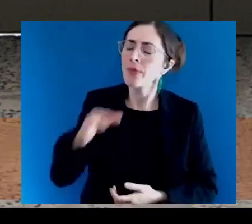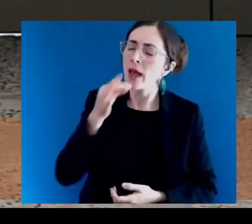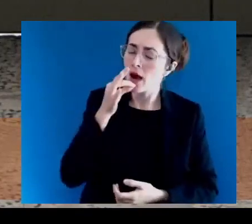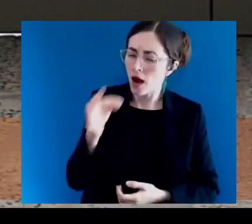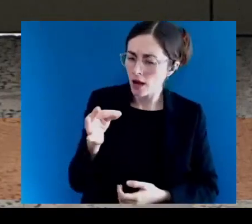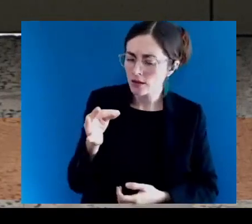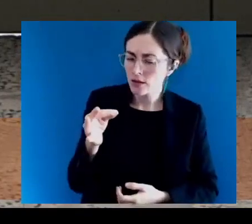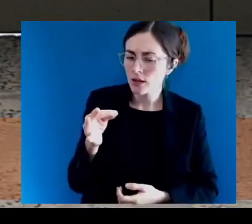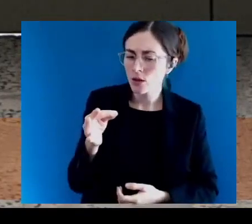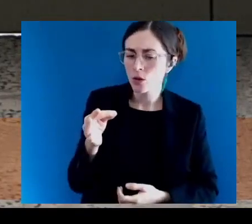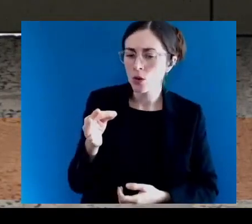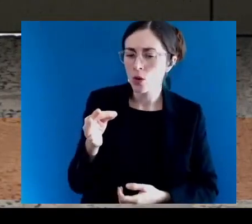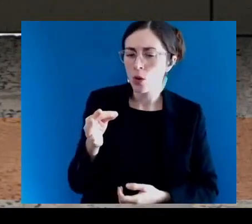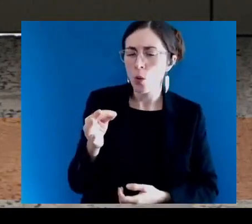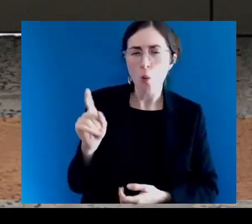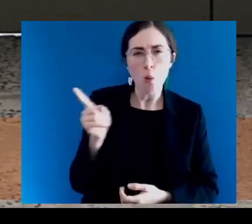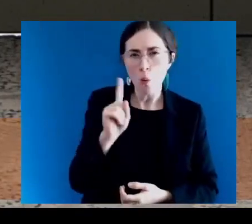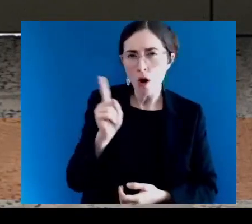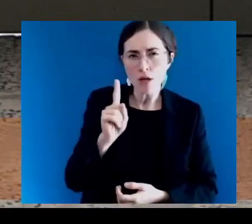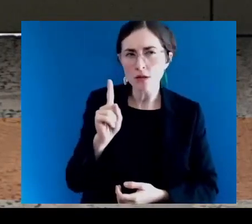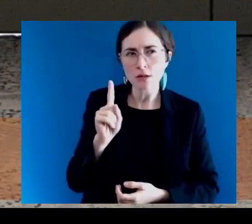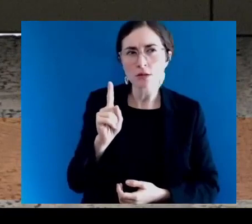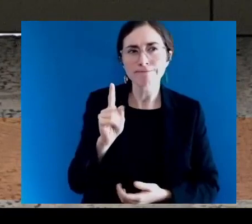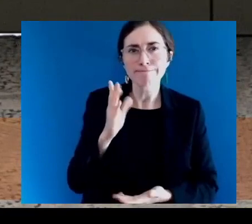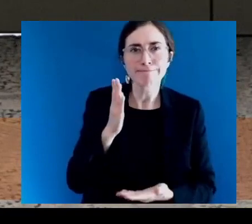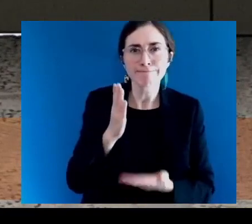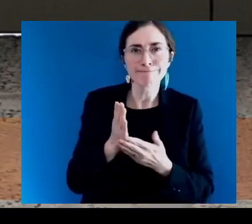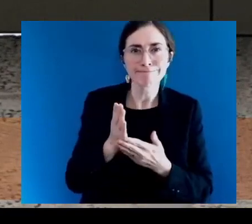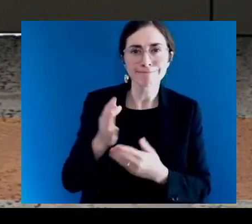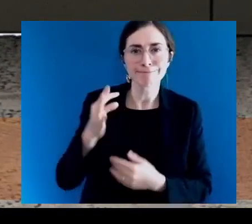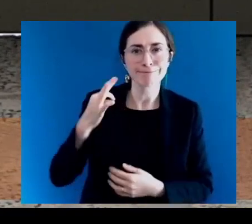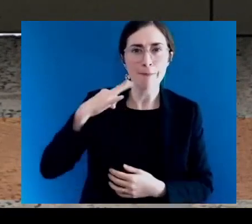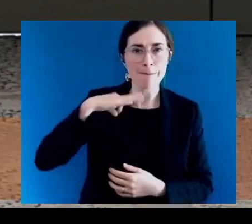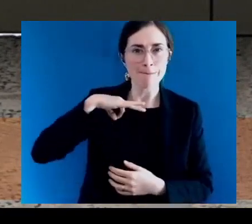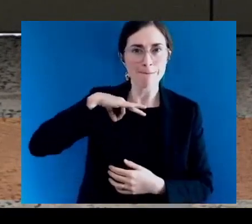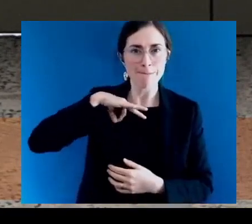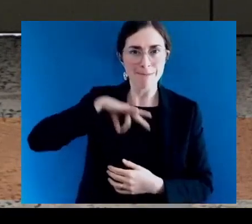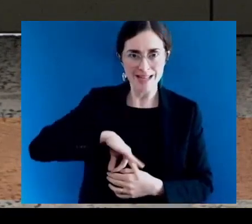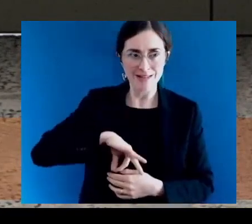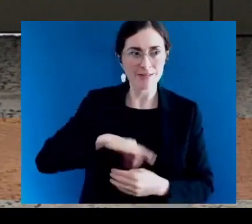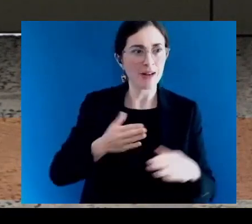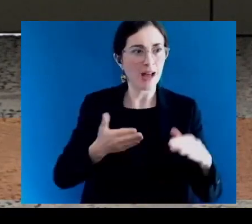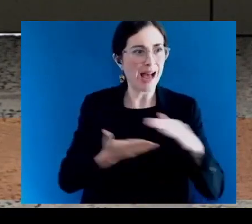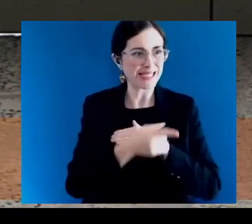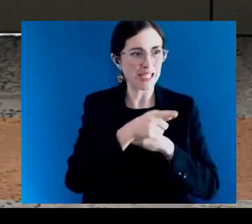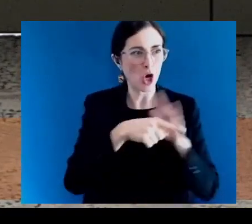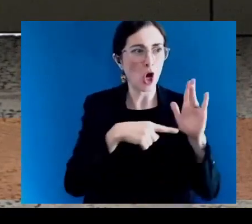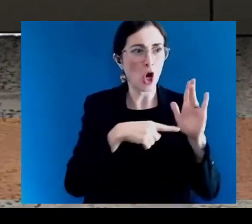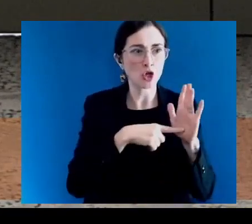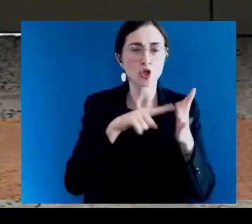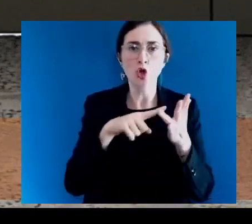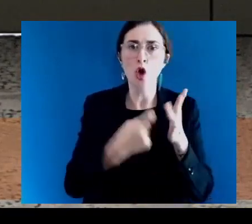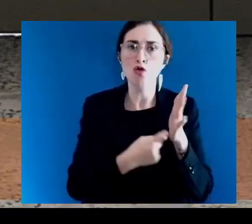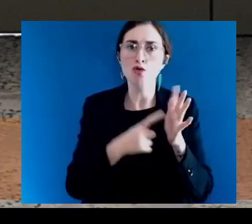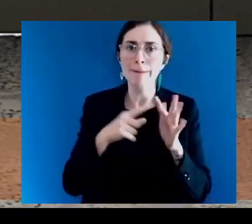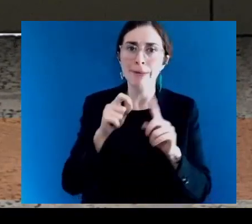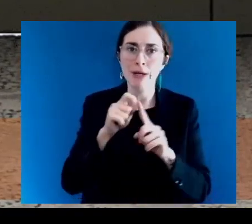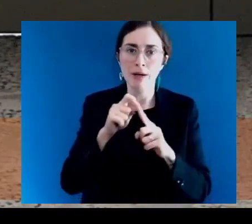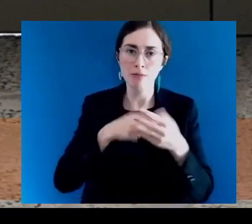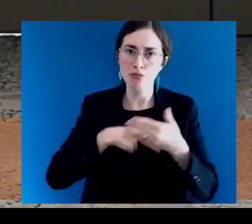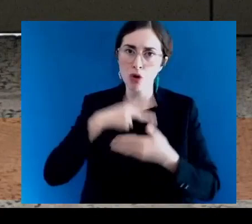benefits have been delivered using under the TORP program to traditional owners